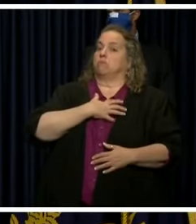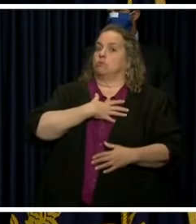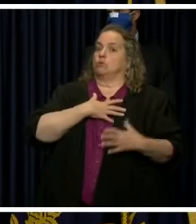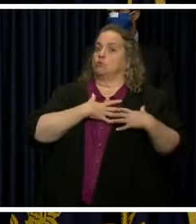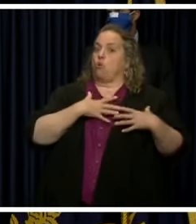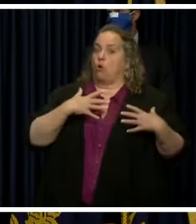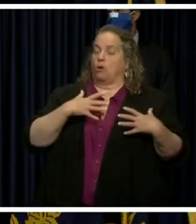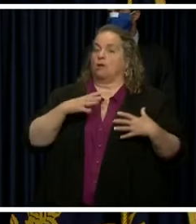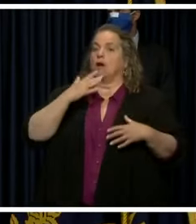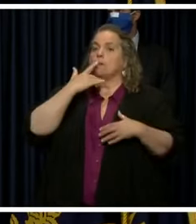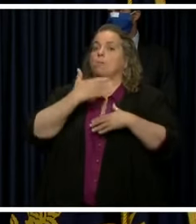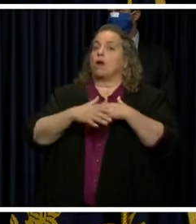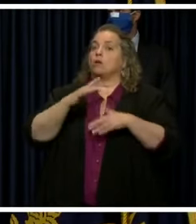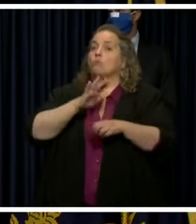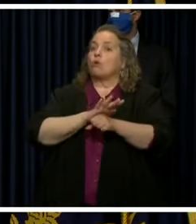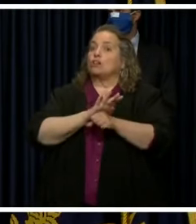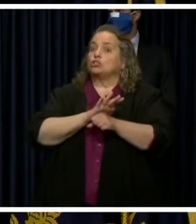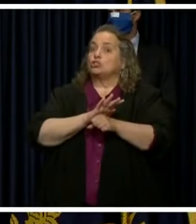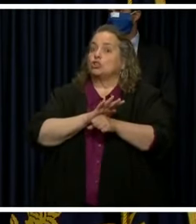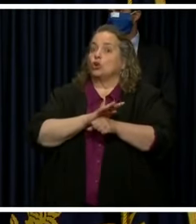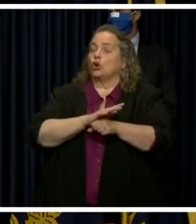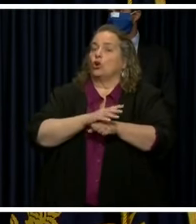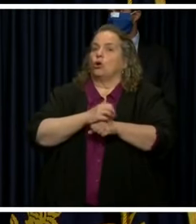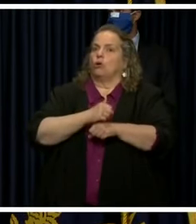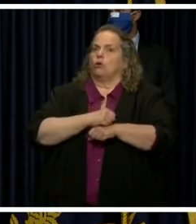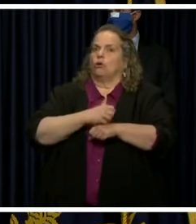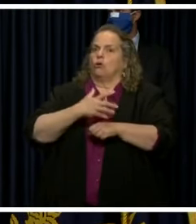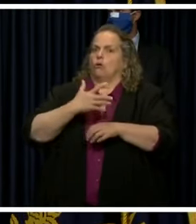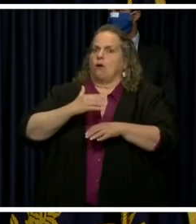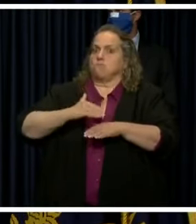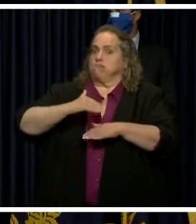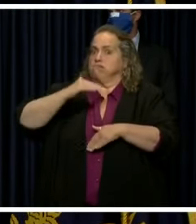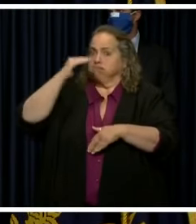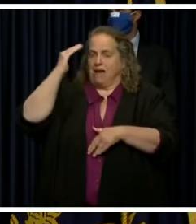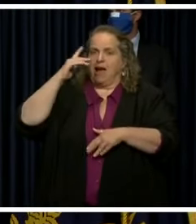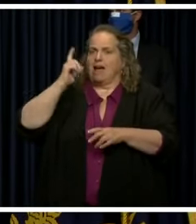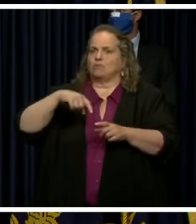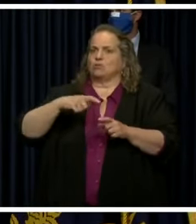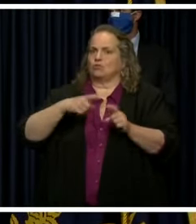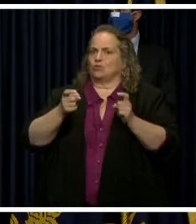blood pressure, respiratory collapse requiring breathing support with a